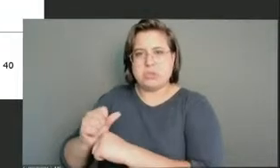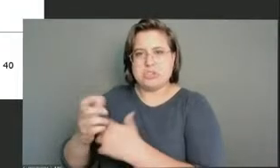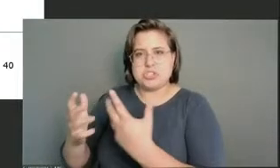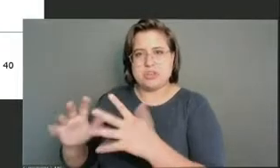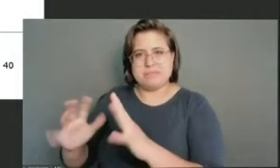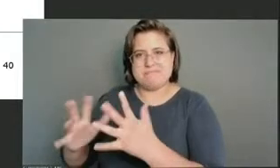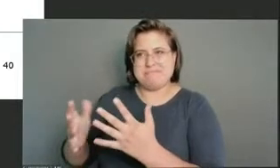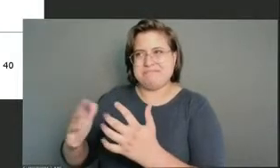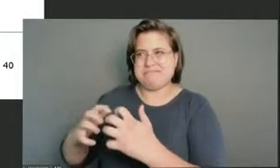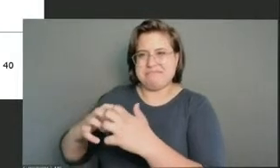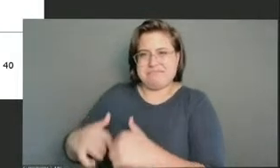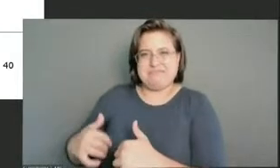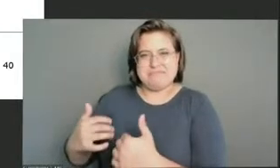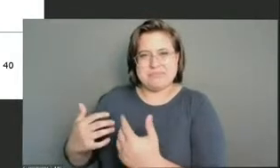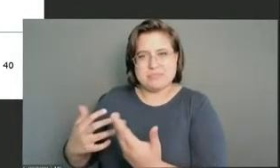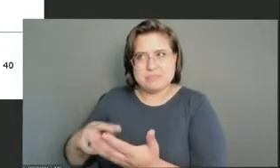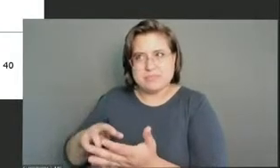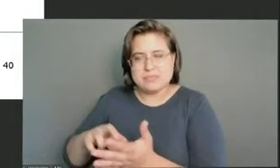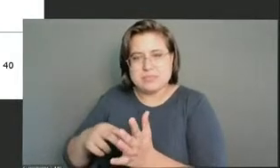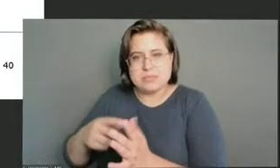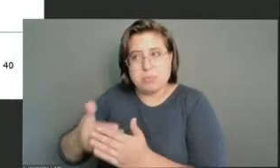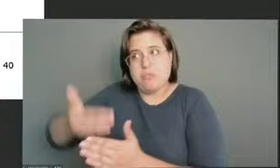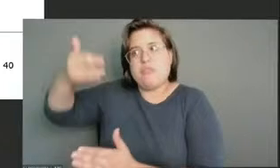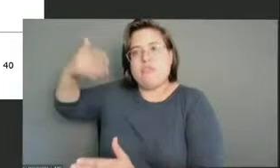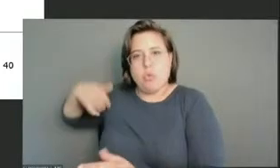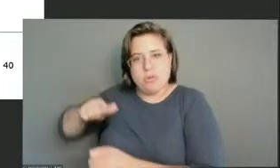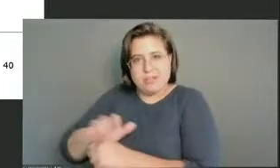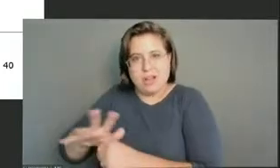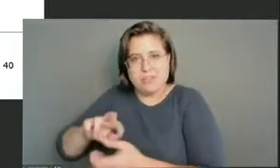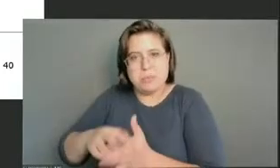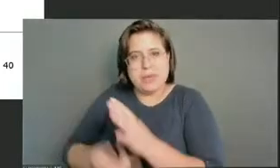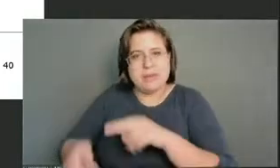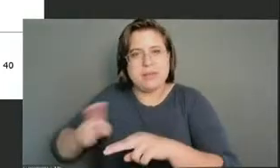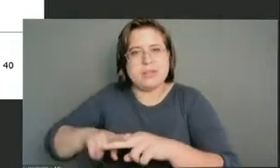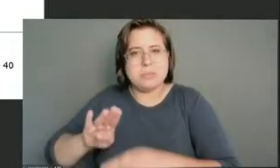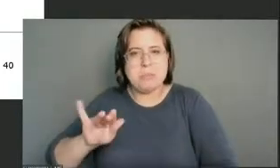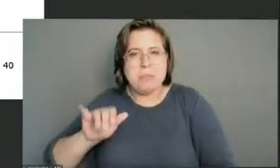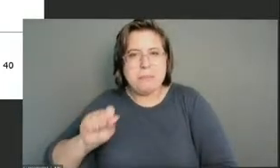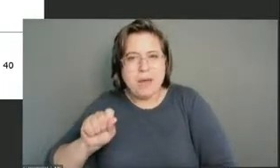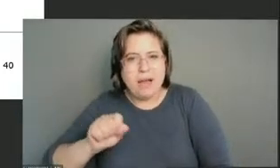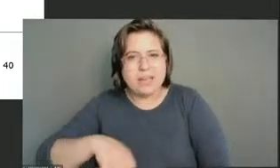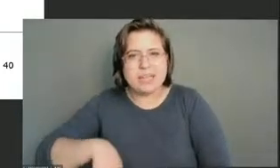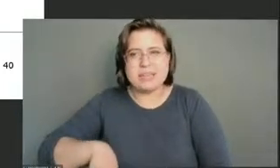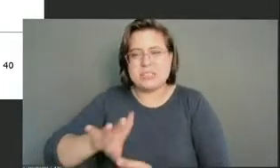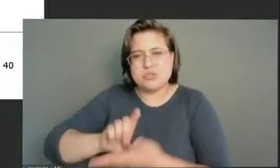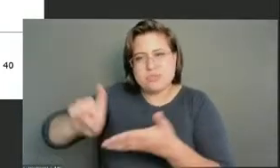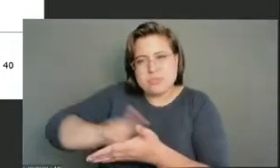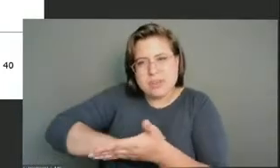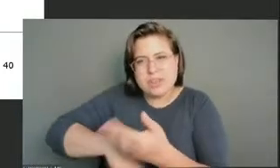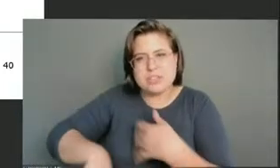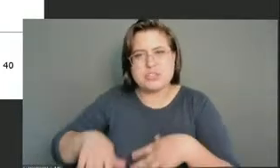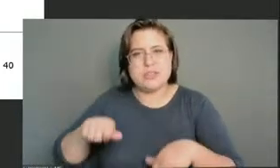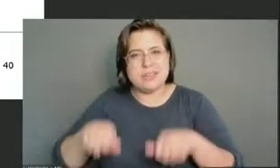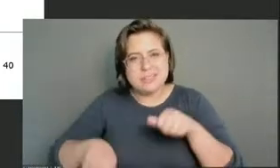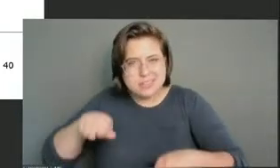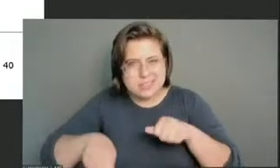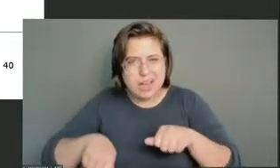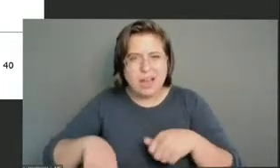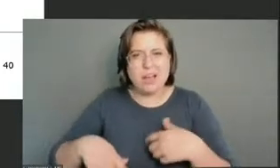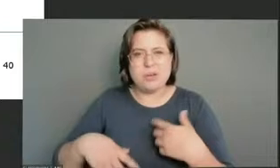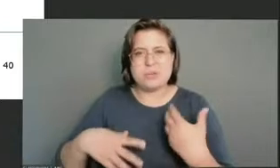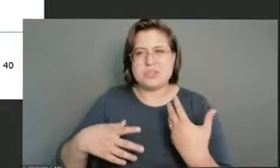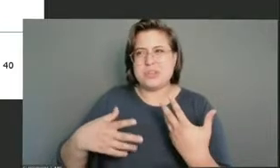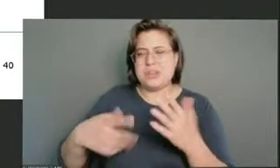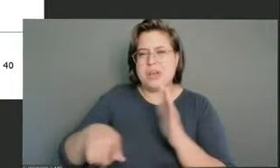to increased bias, discrimination, hesitation, doubt, and heightened stigmatization by marginalized